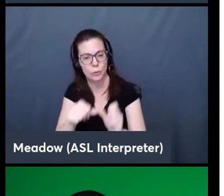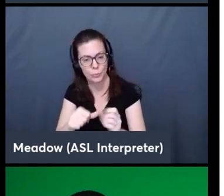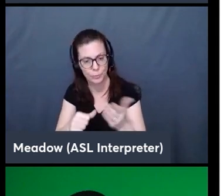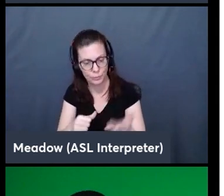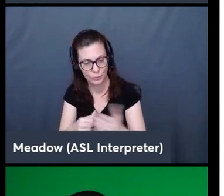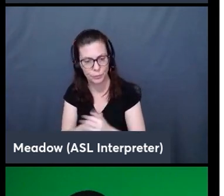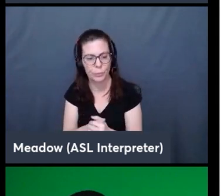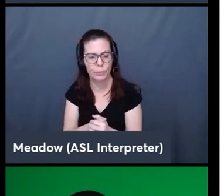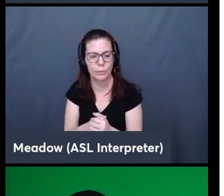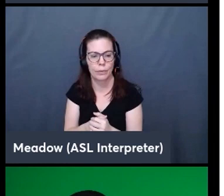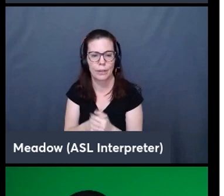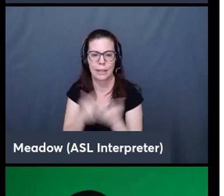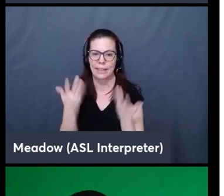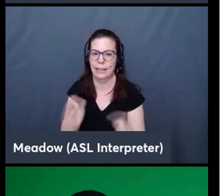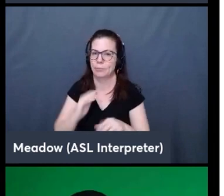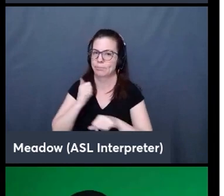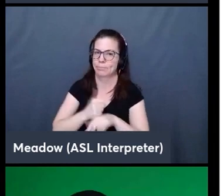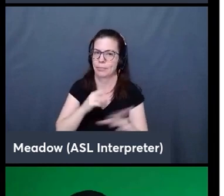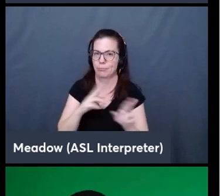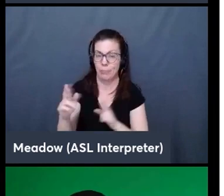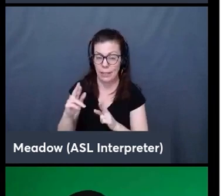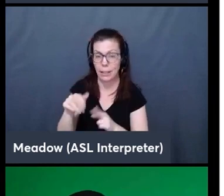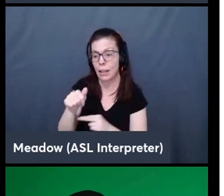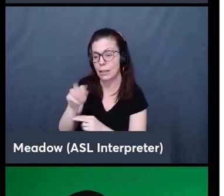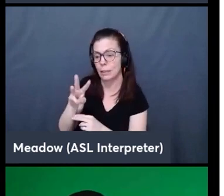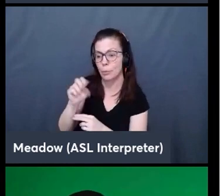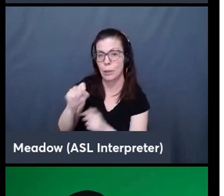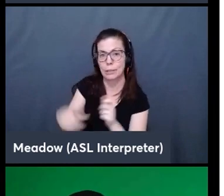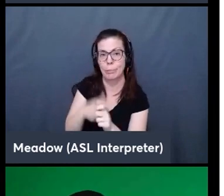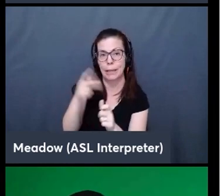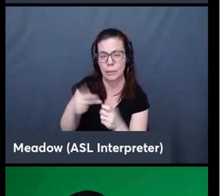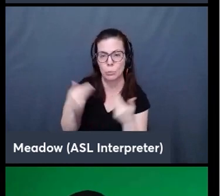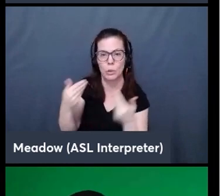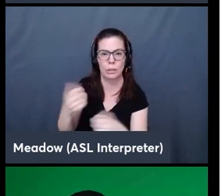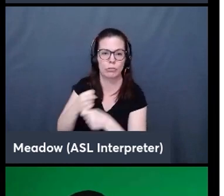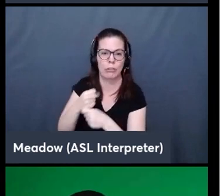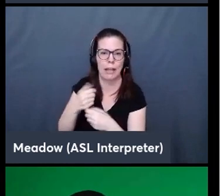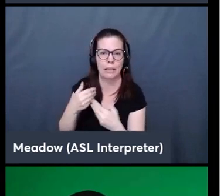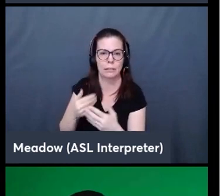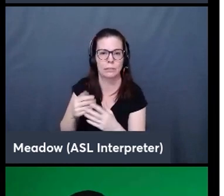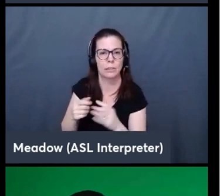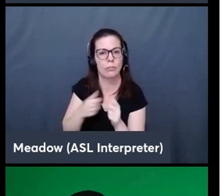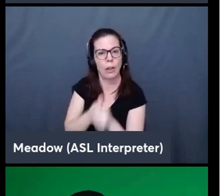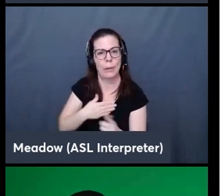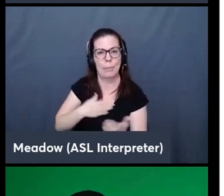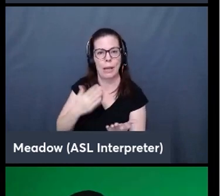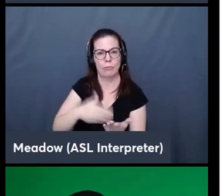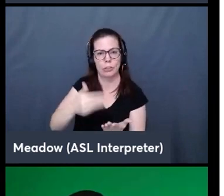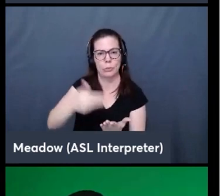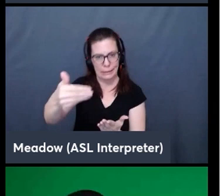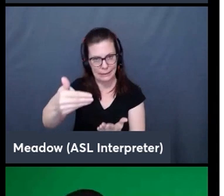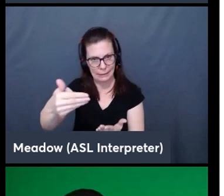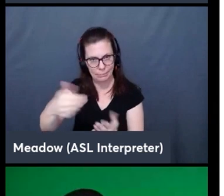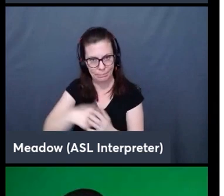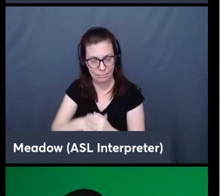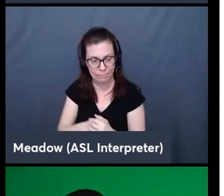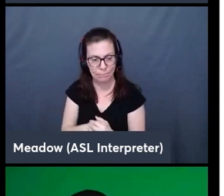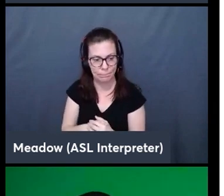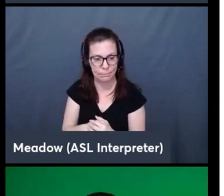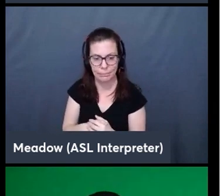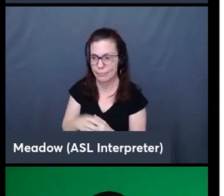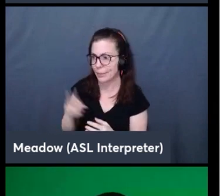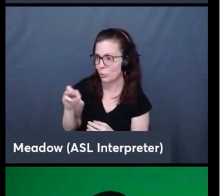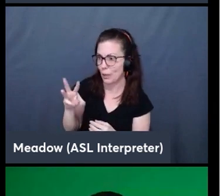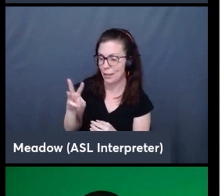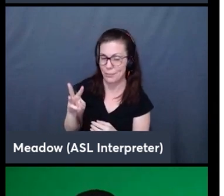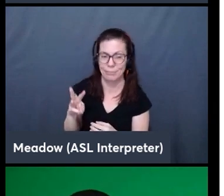And I'm all set. AWS Backup will create my backups as per the frequency that I have assigned. And